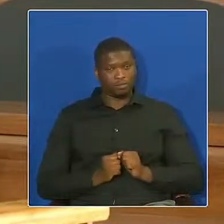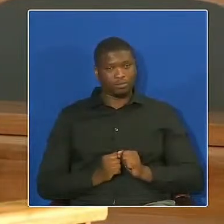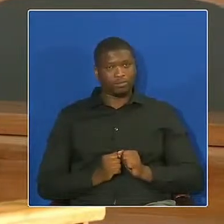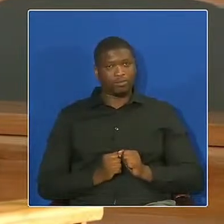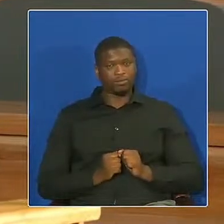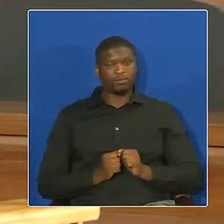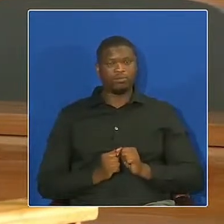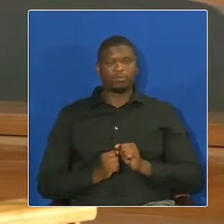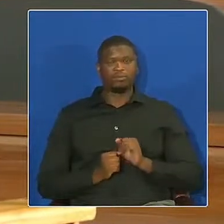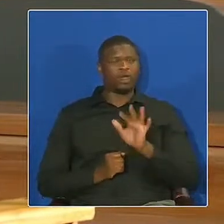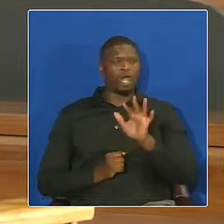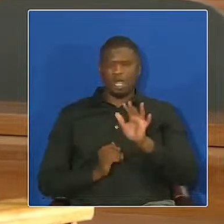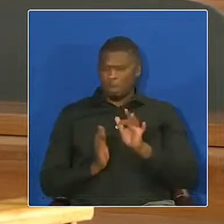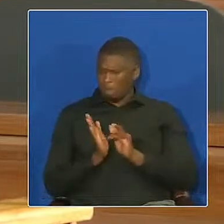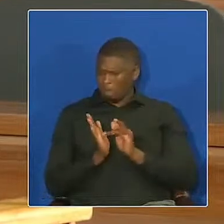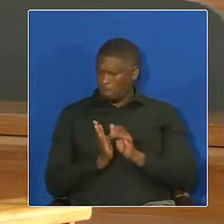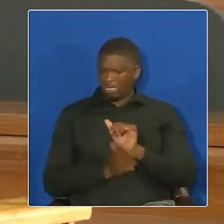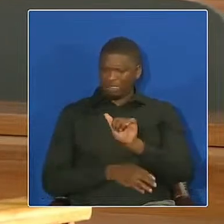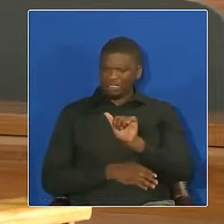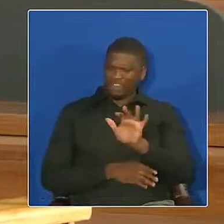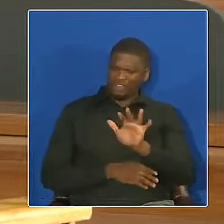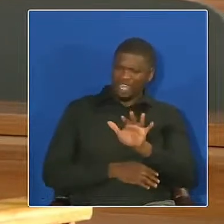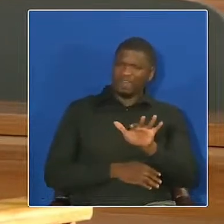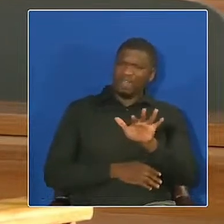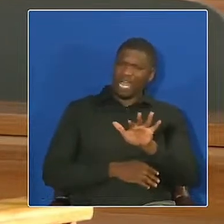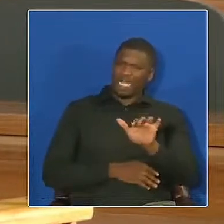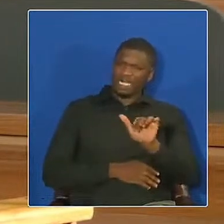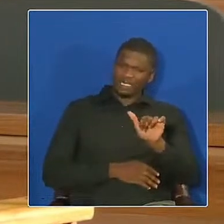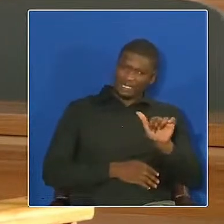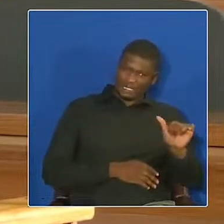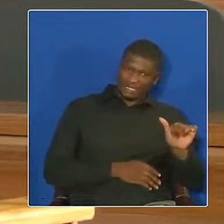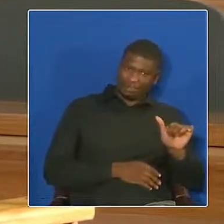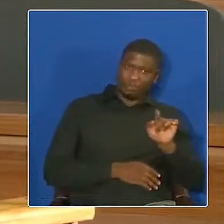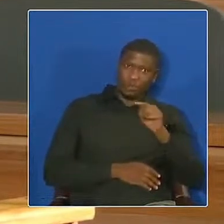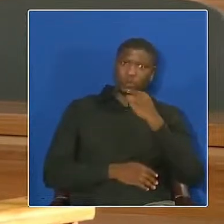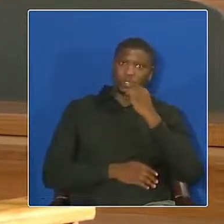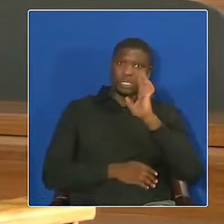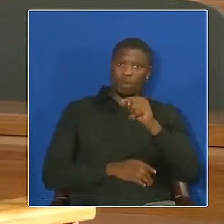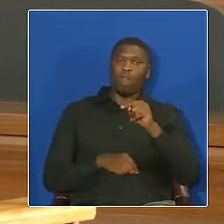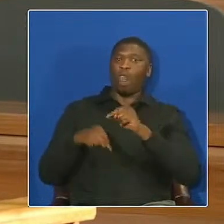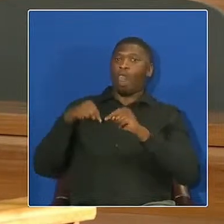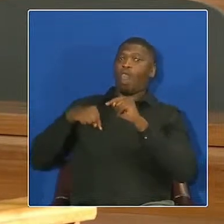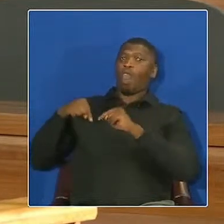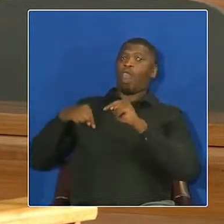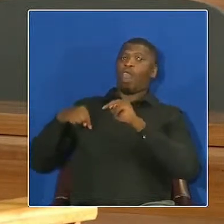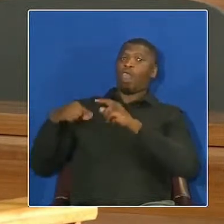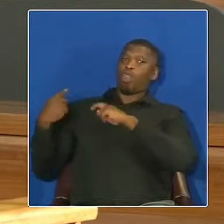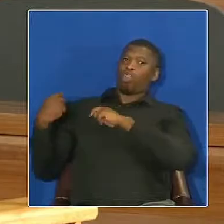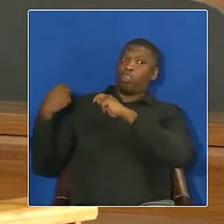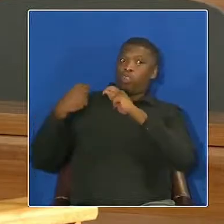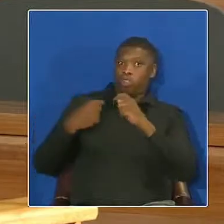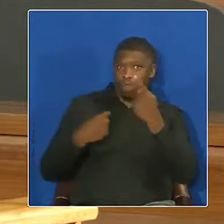not page 65, 66, and you said you would come to it later.